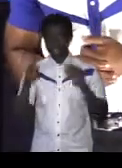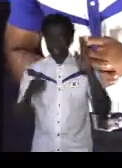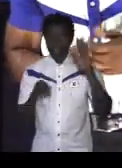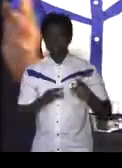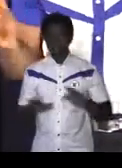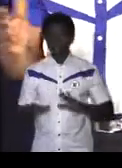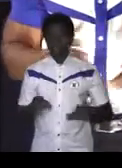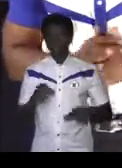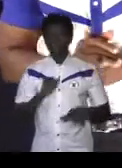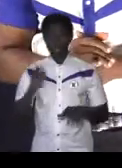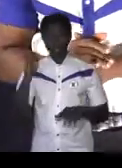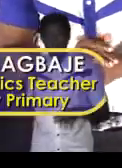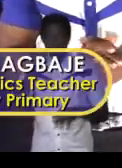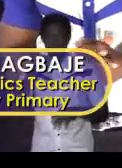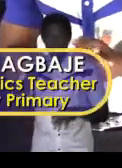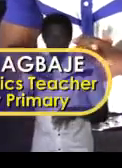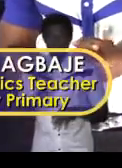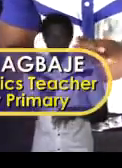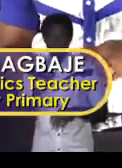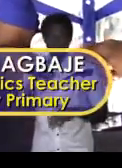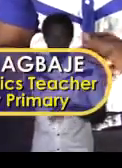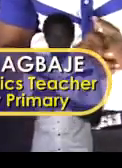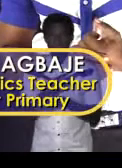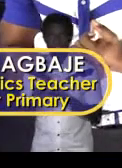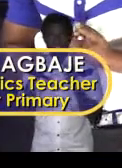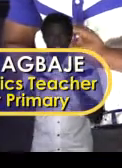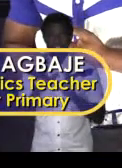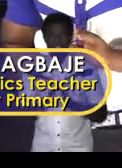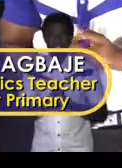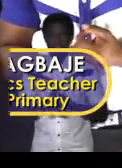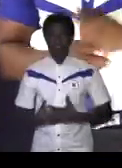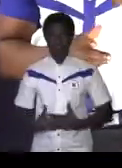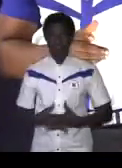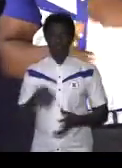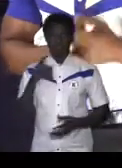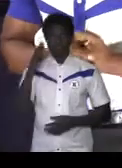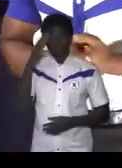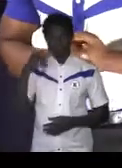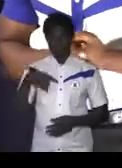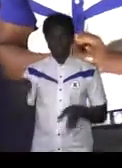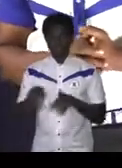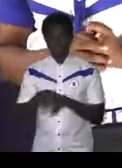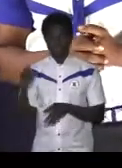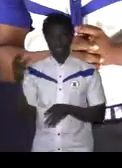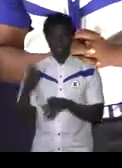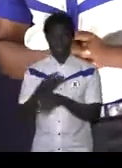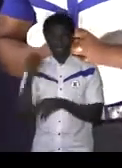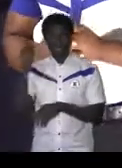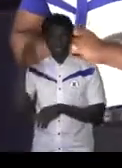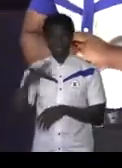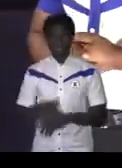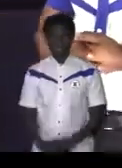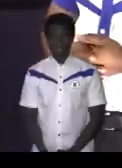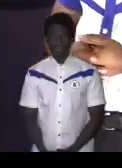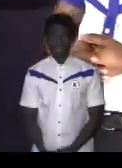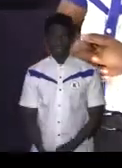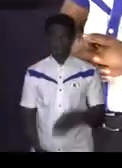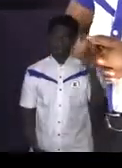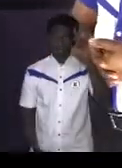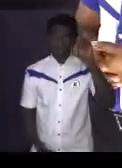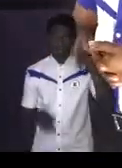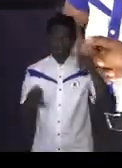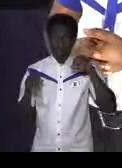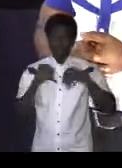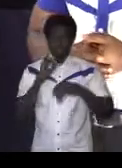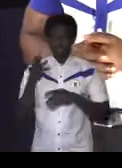children, I am Uncle Agbaje, your mathematics teacher, but you know me as the mathematician. Uncle Popo is